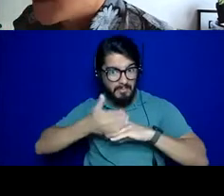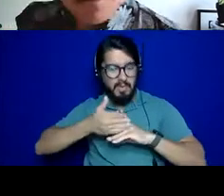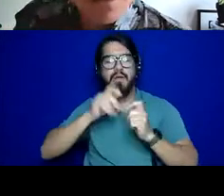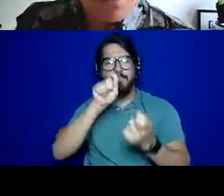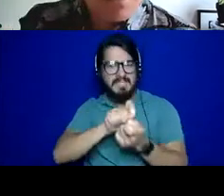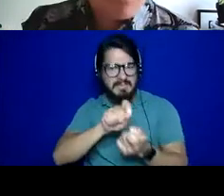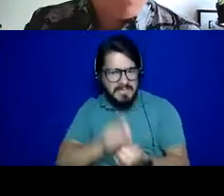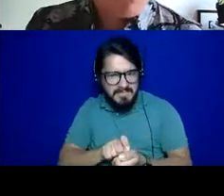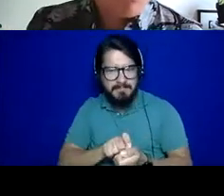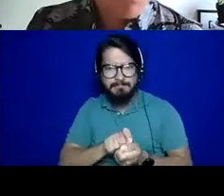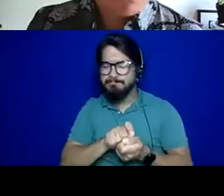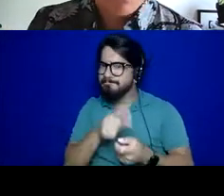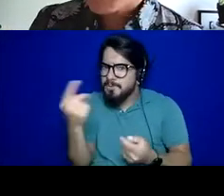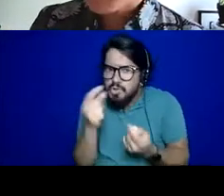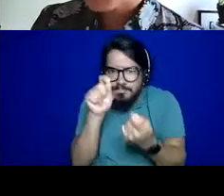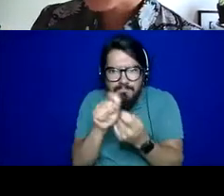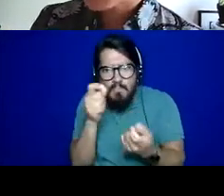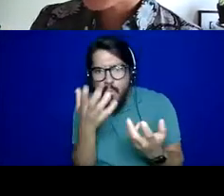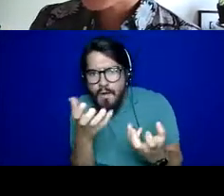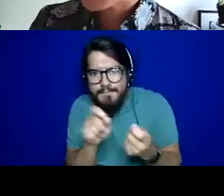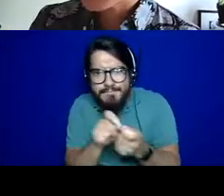for instance, but leave the rest.